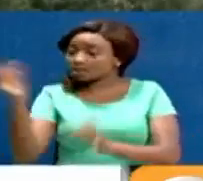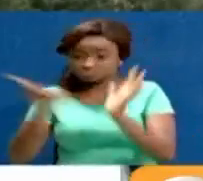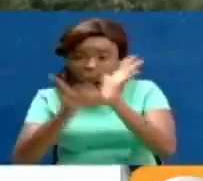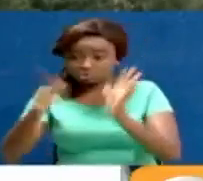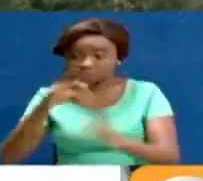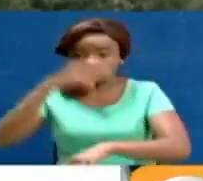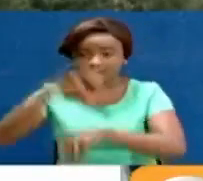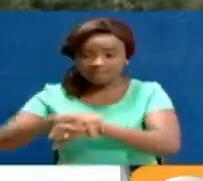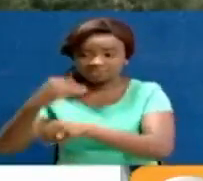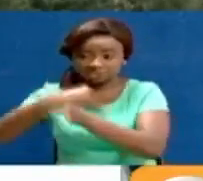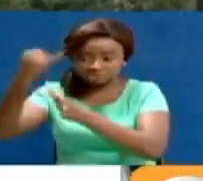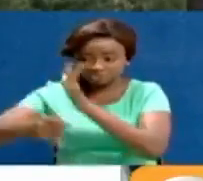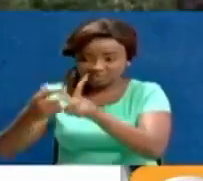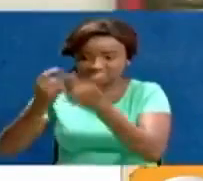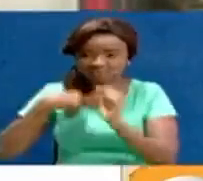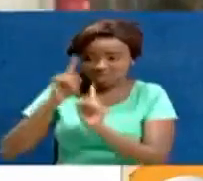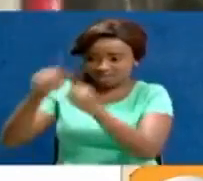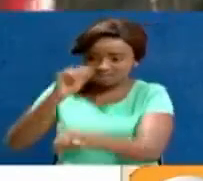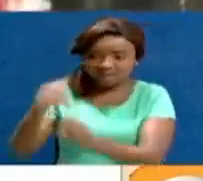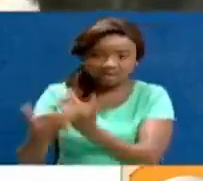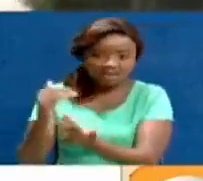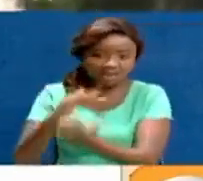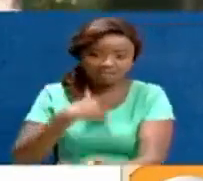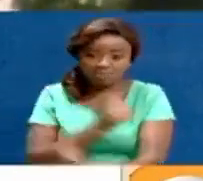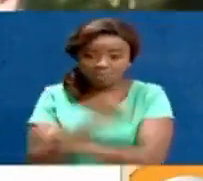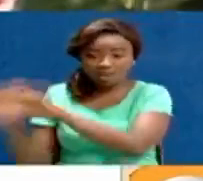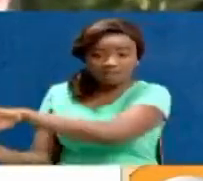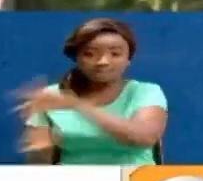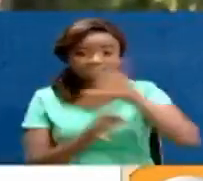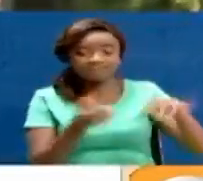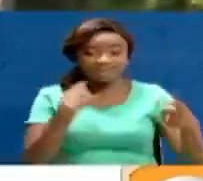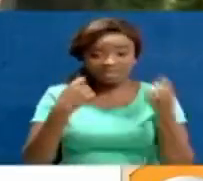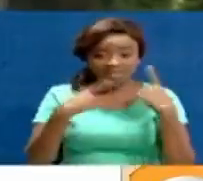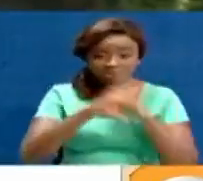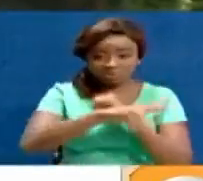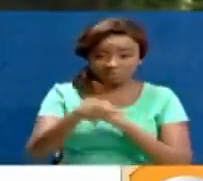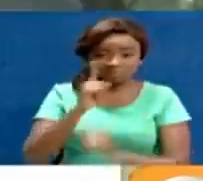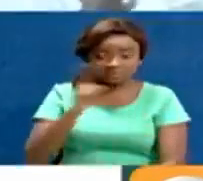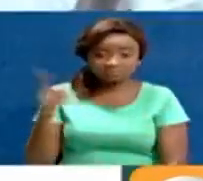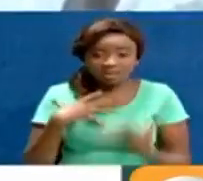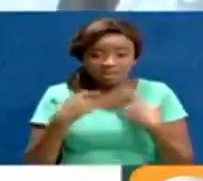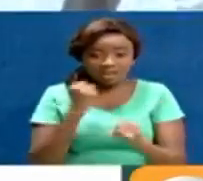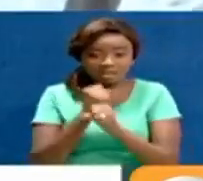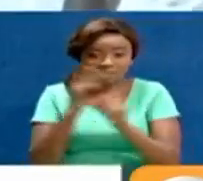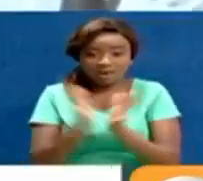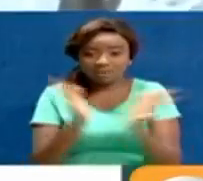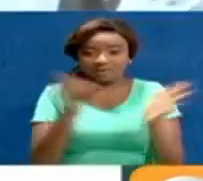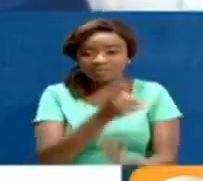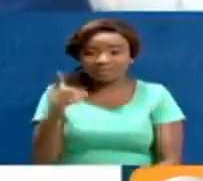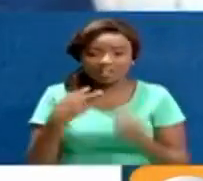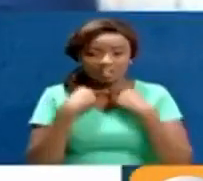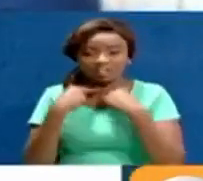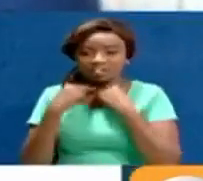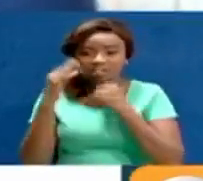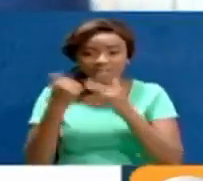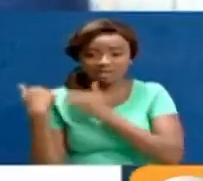doctor covered so that I can get the service. In Kericho County, filling the gap left by public healthcare workers is proving to be a